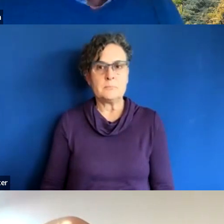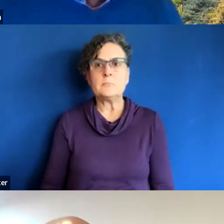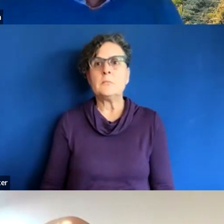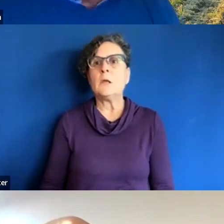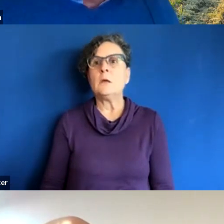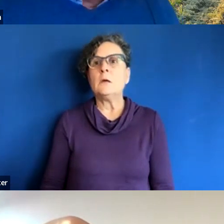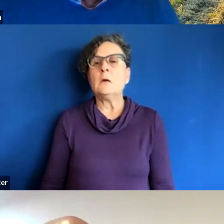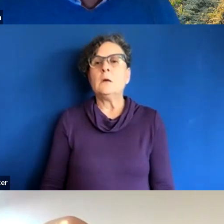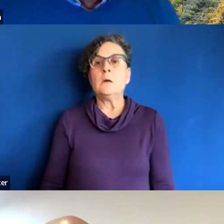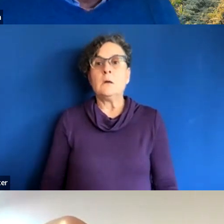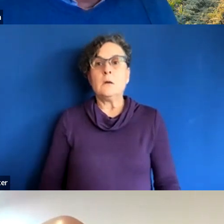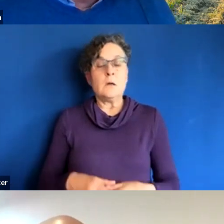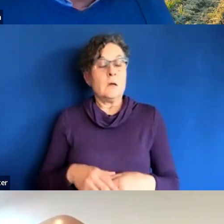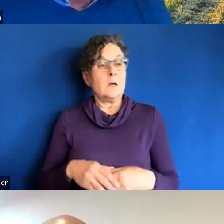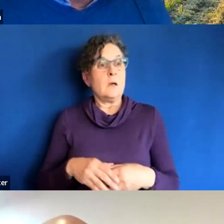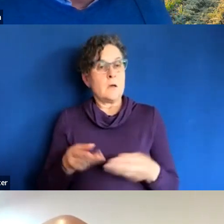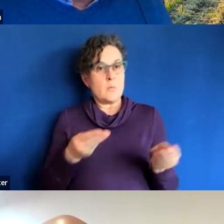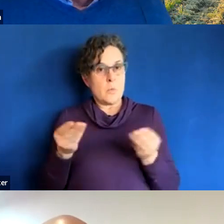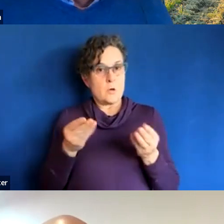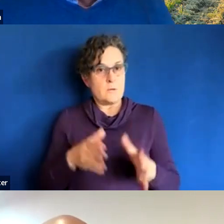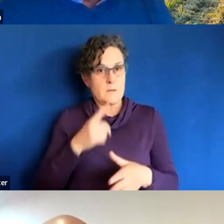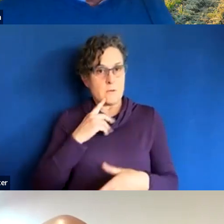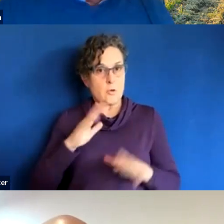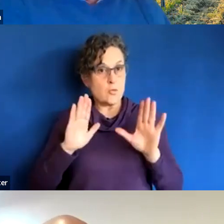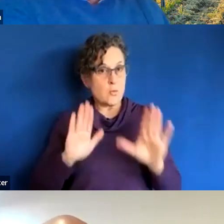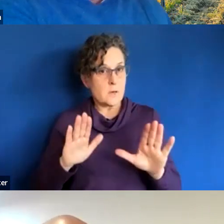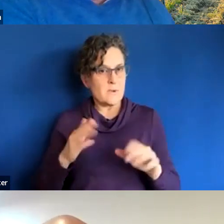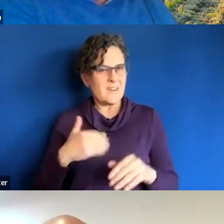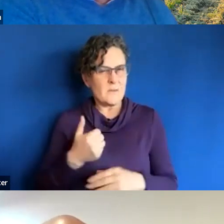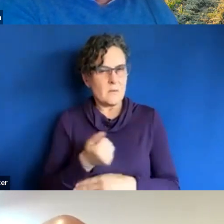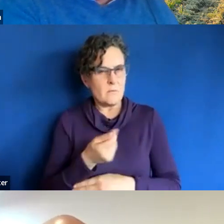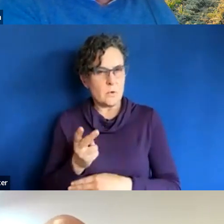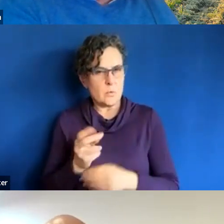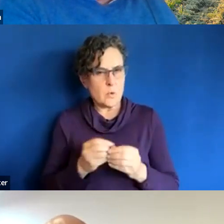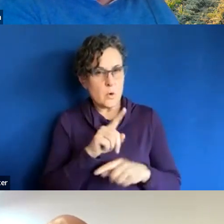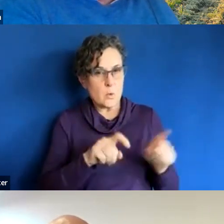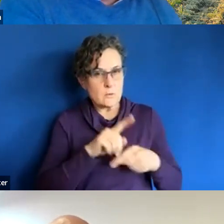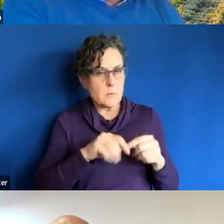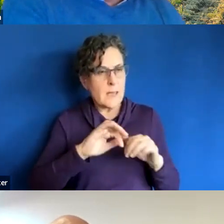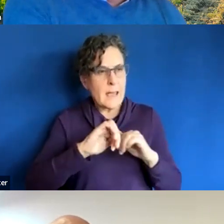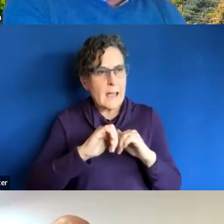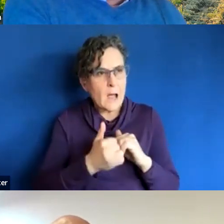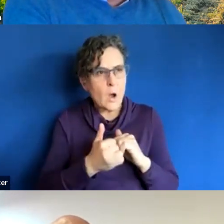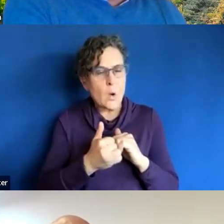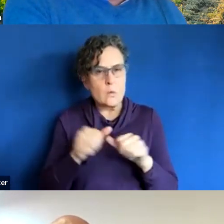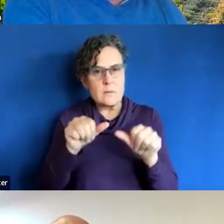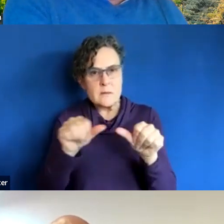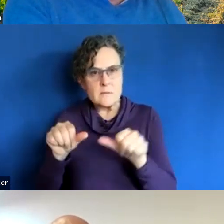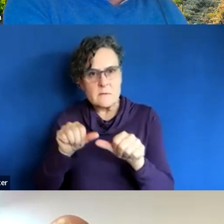Great. We have a few more questions related to operations of the site itself.